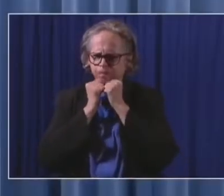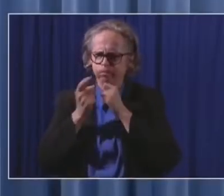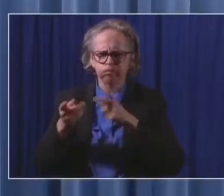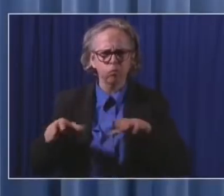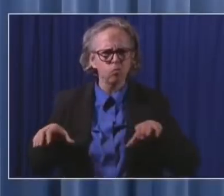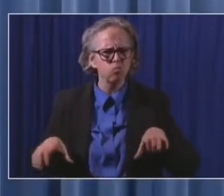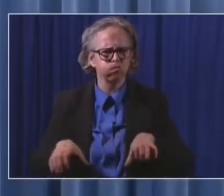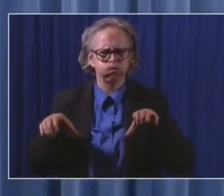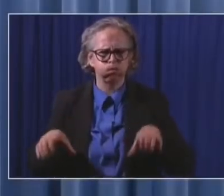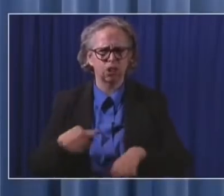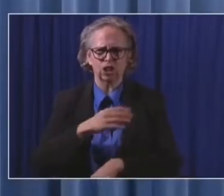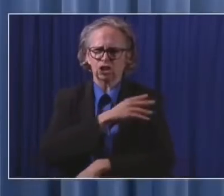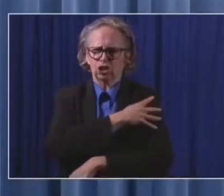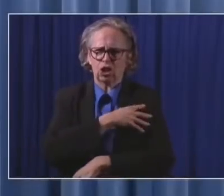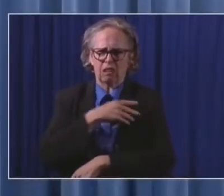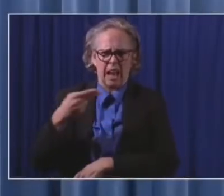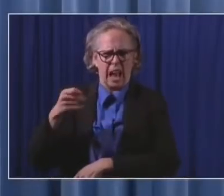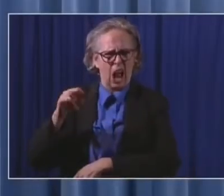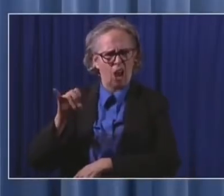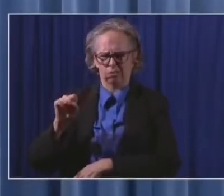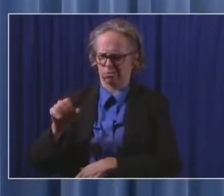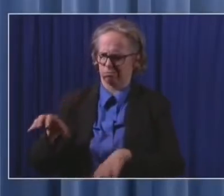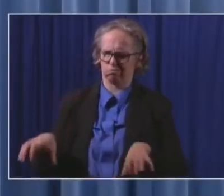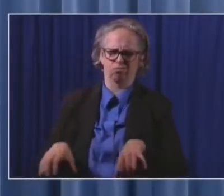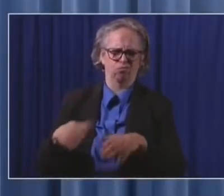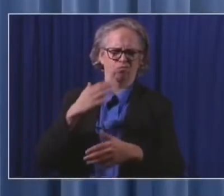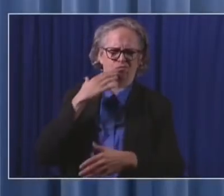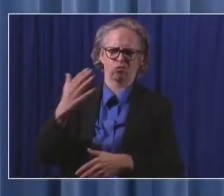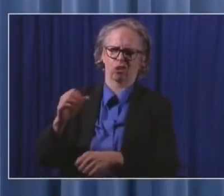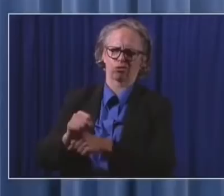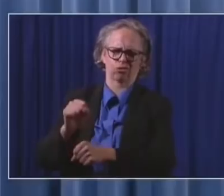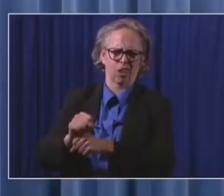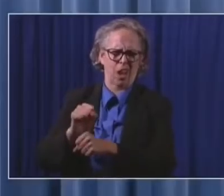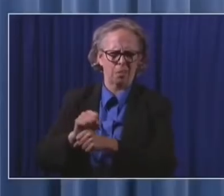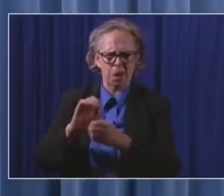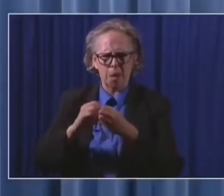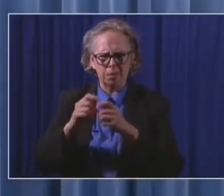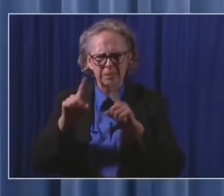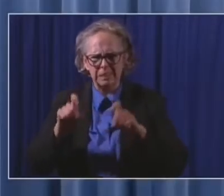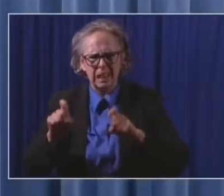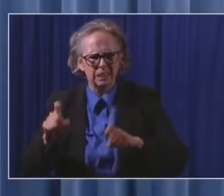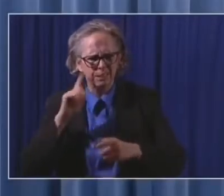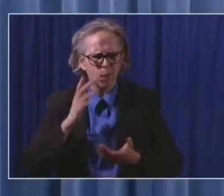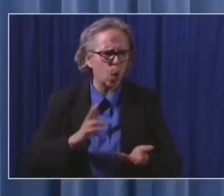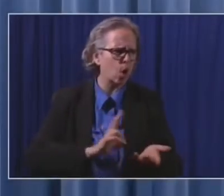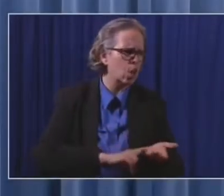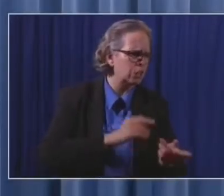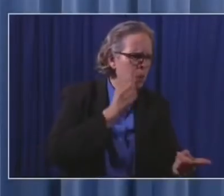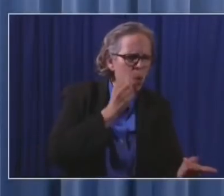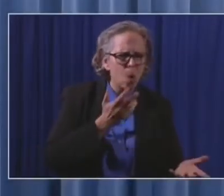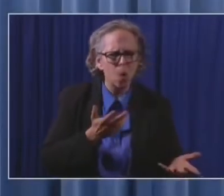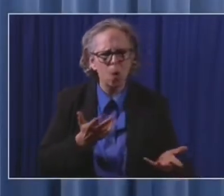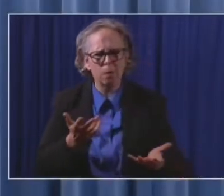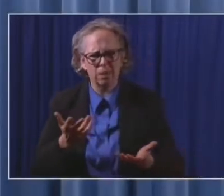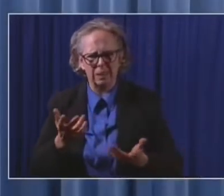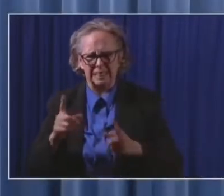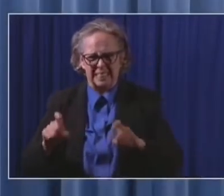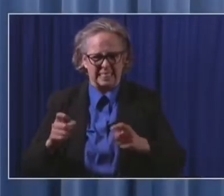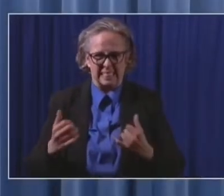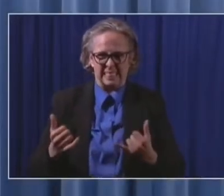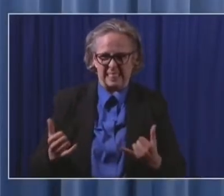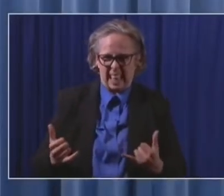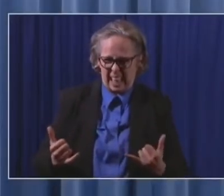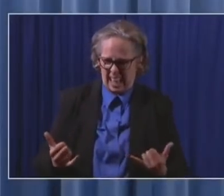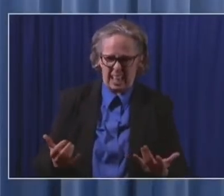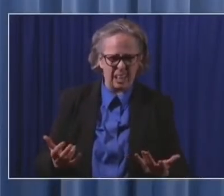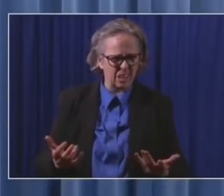Guard has done a phenomenal job. I'll bring in, the General gave me the statistics this morning of how many people in nursing homes they have tested and